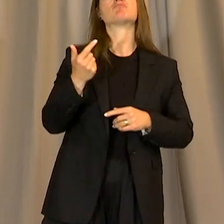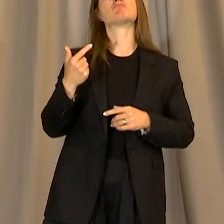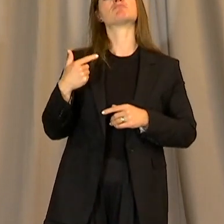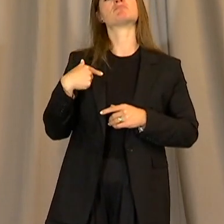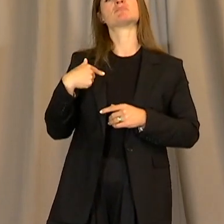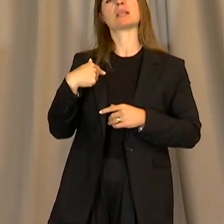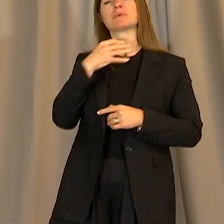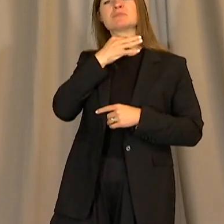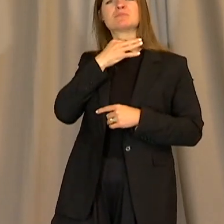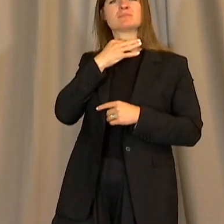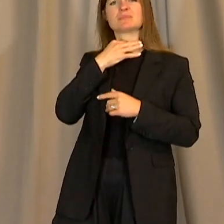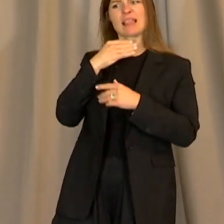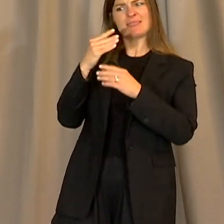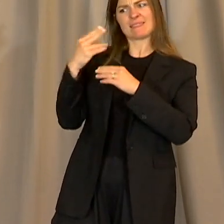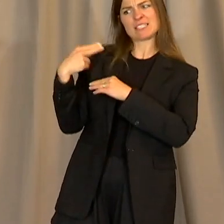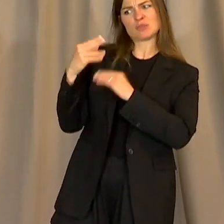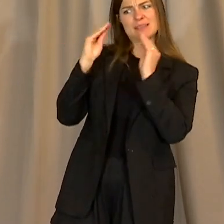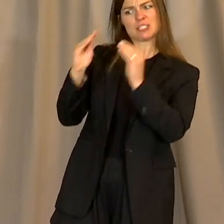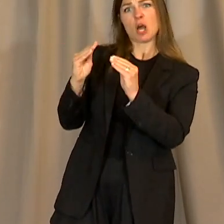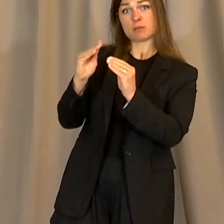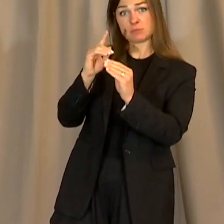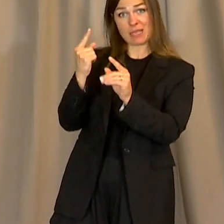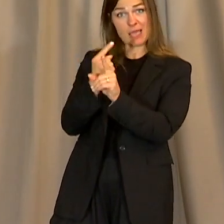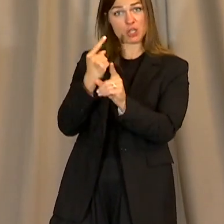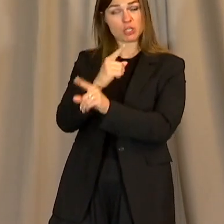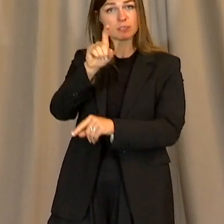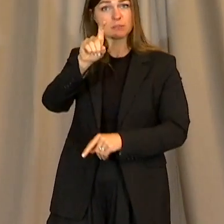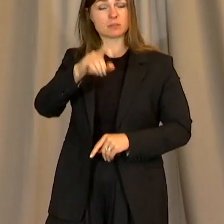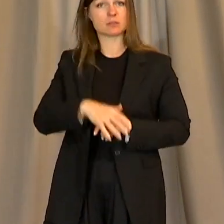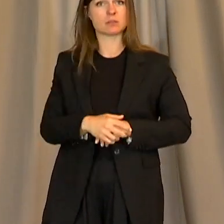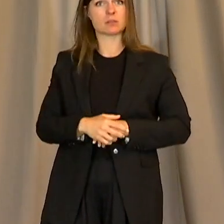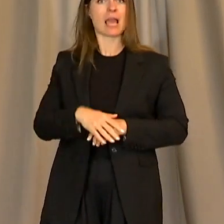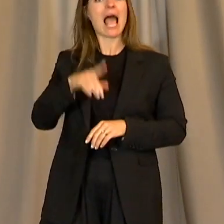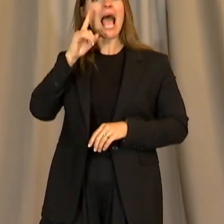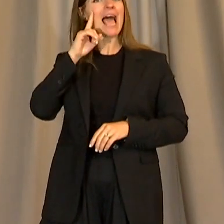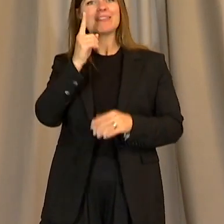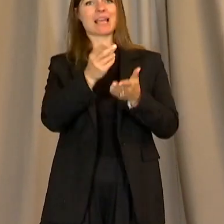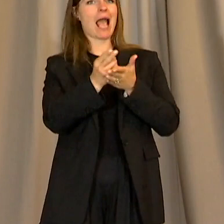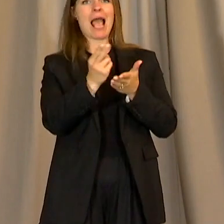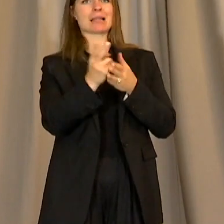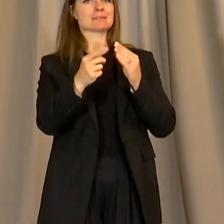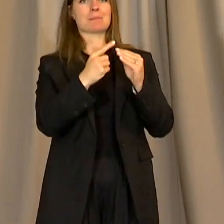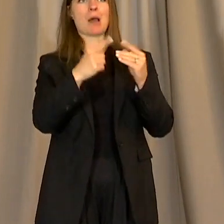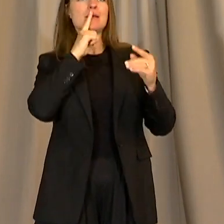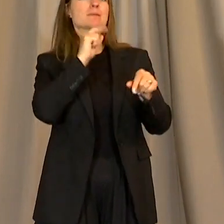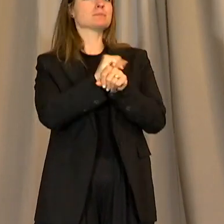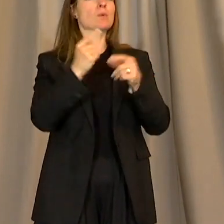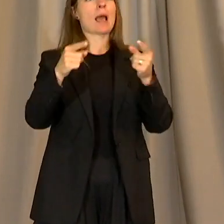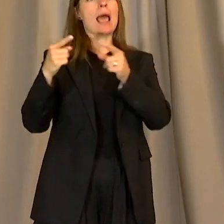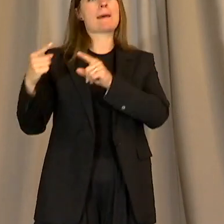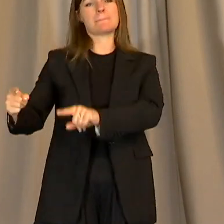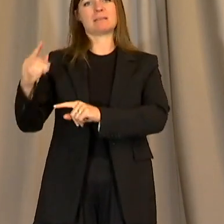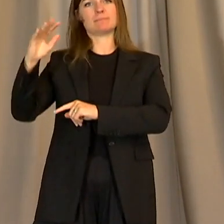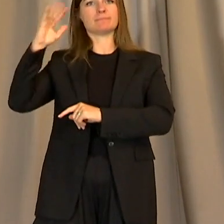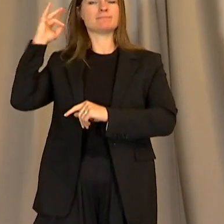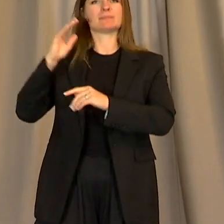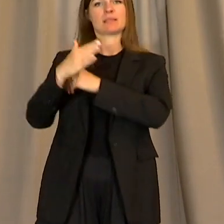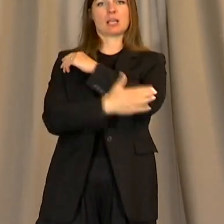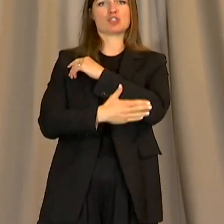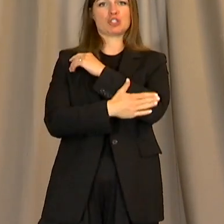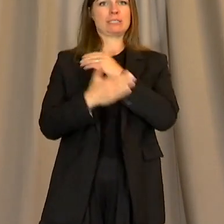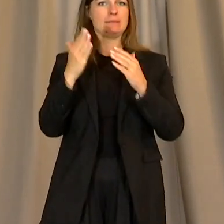what history they were telling and if that was accurate, right? I just don't think that we tell the truth about what really has happened to people in this country. And I